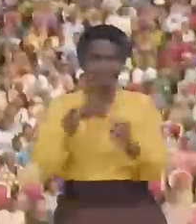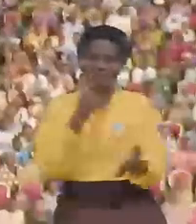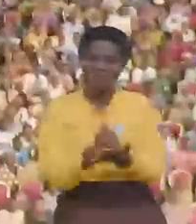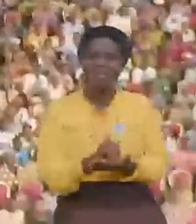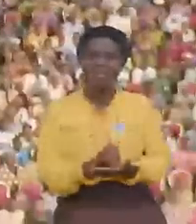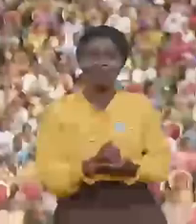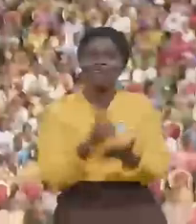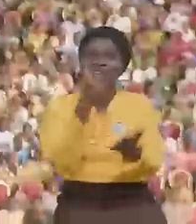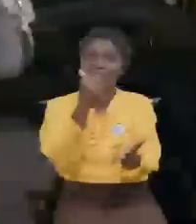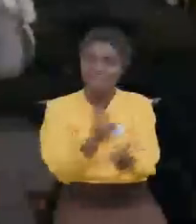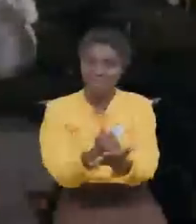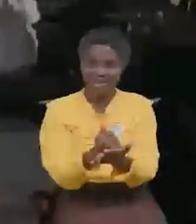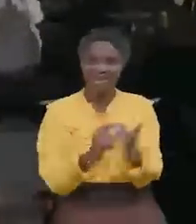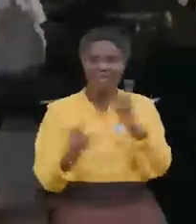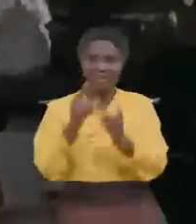Amen.